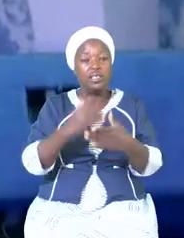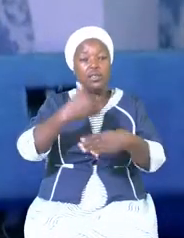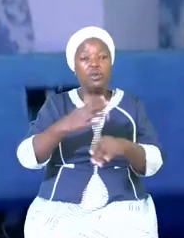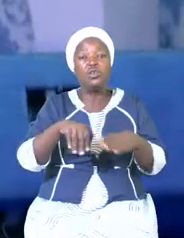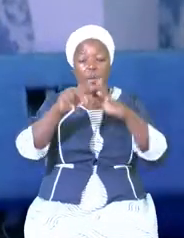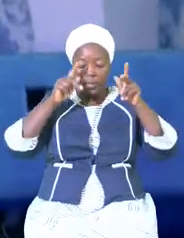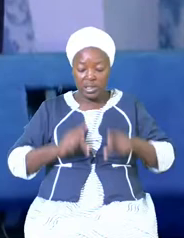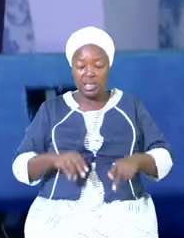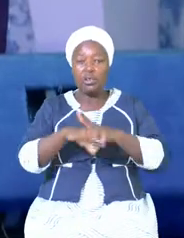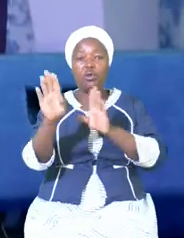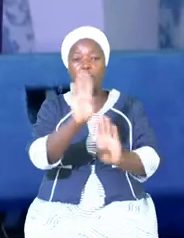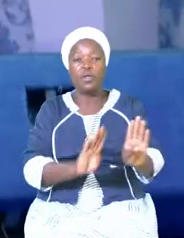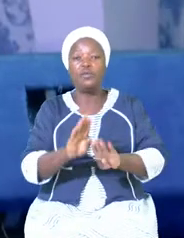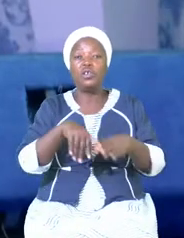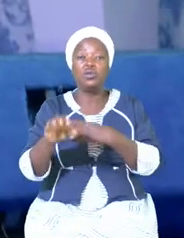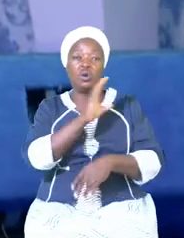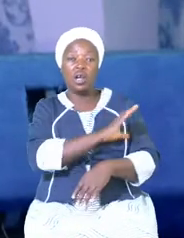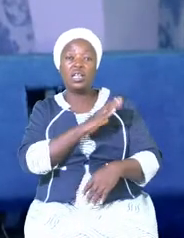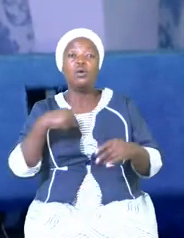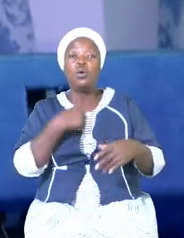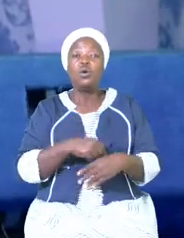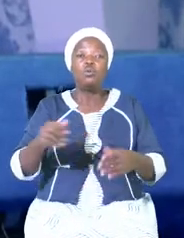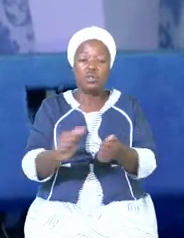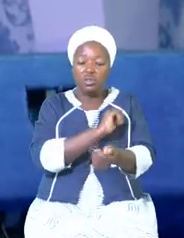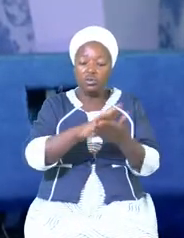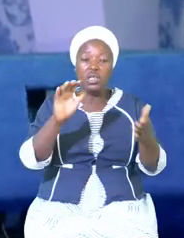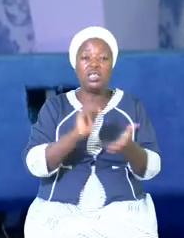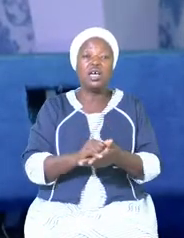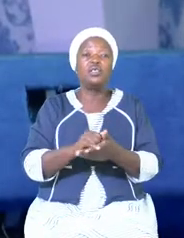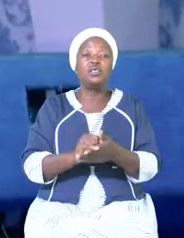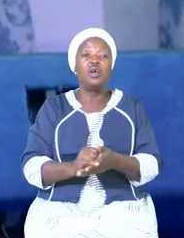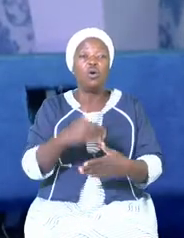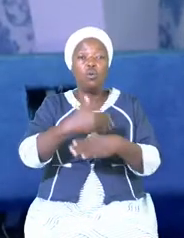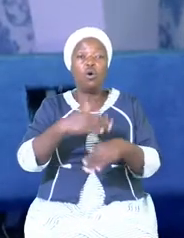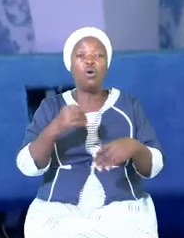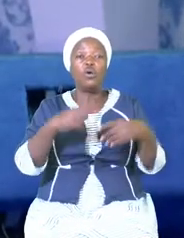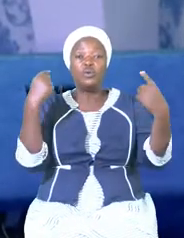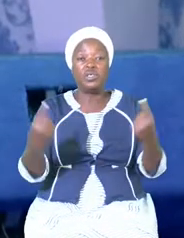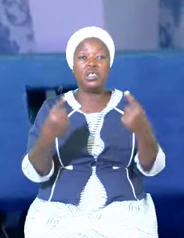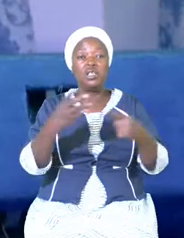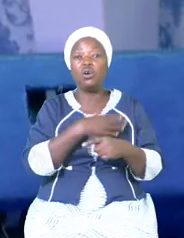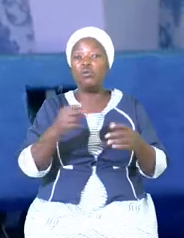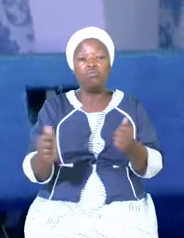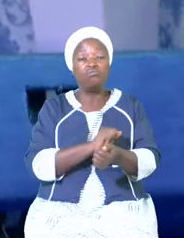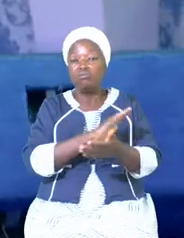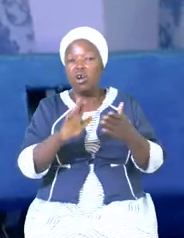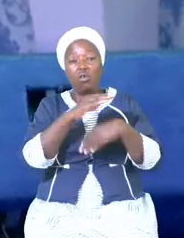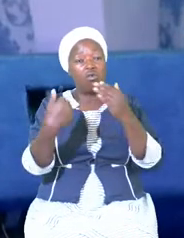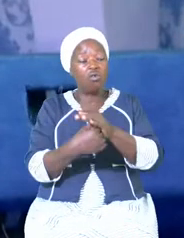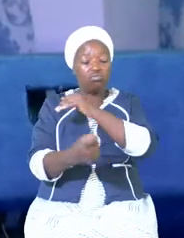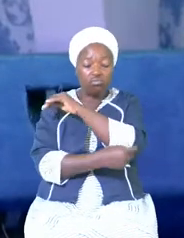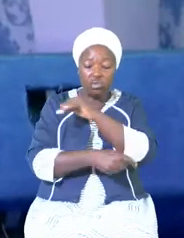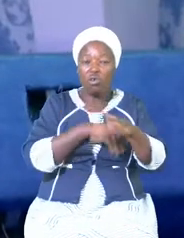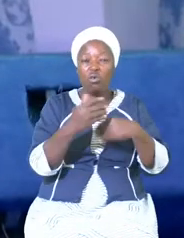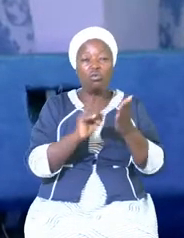your behavior, your character, we tear down that wall of sin, of transgression, of iniquity. And